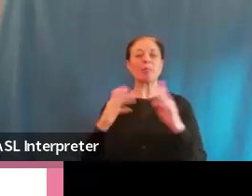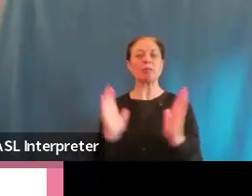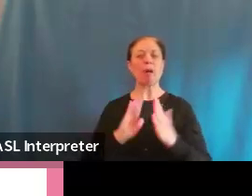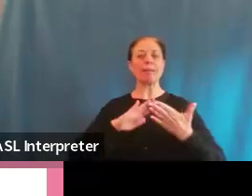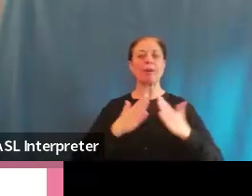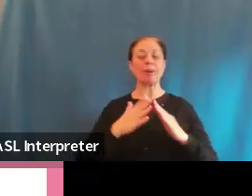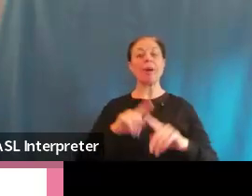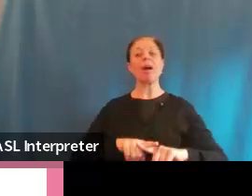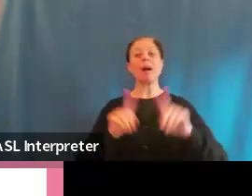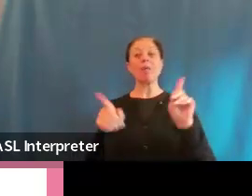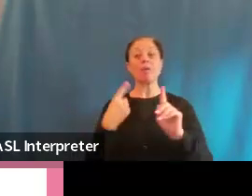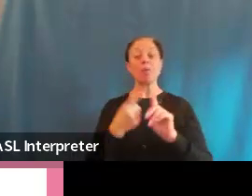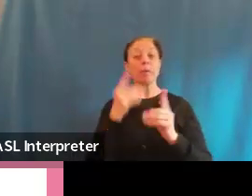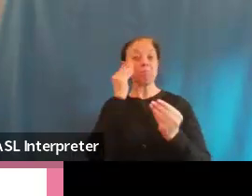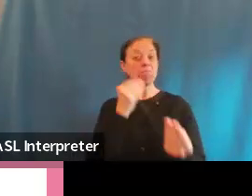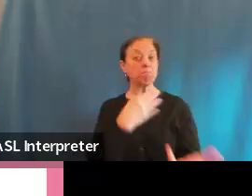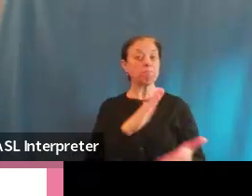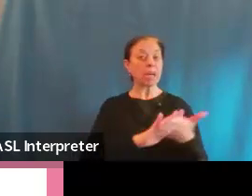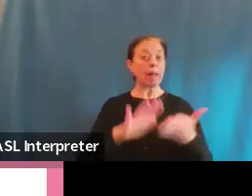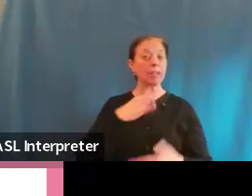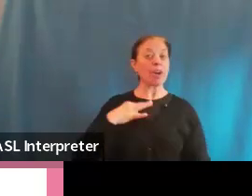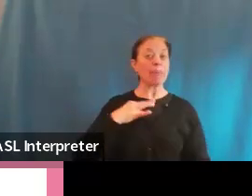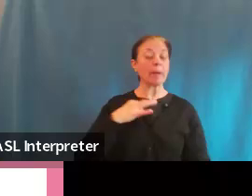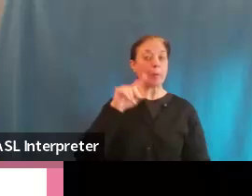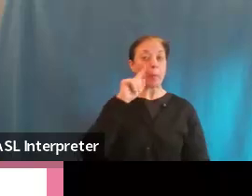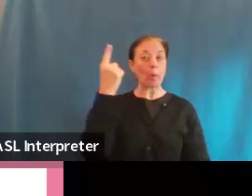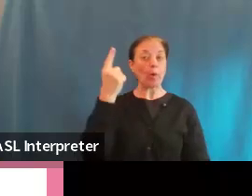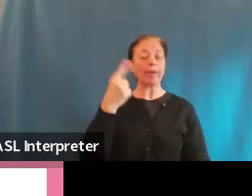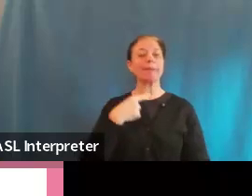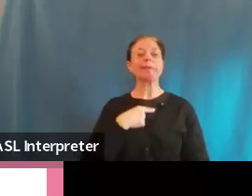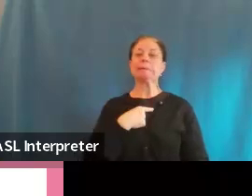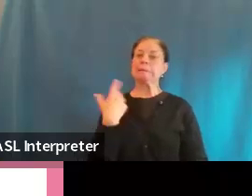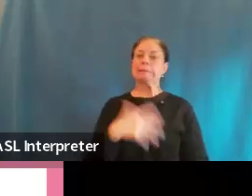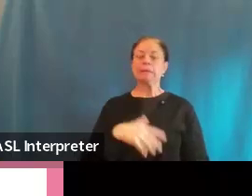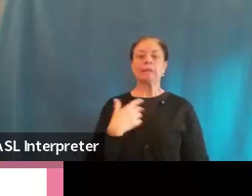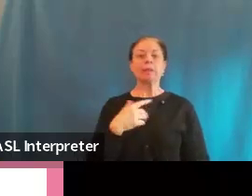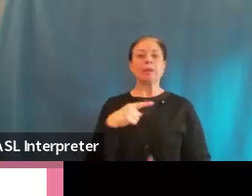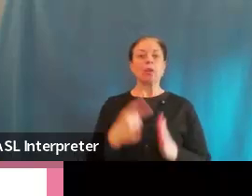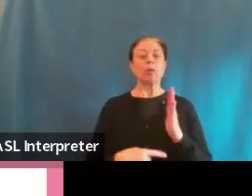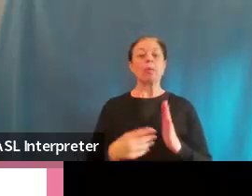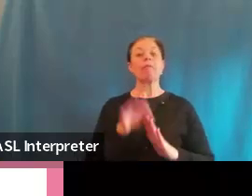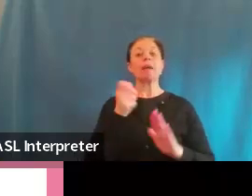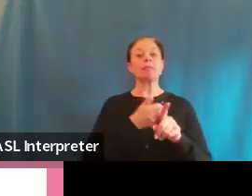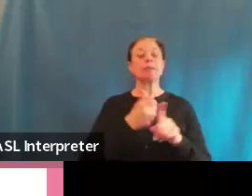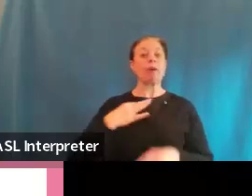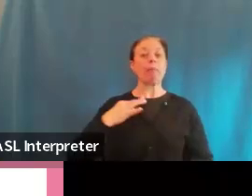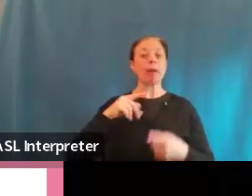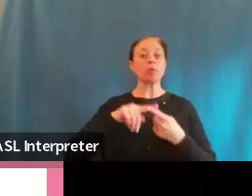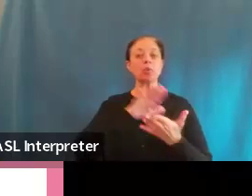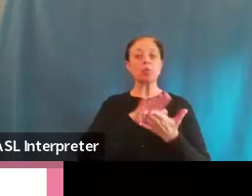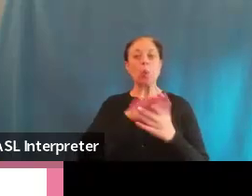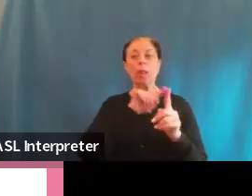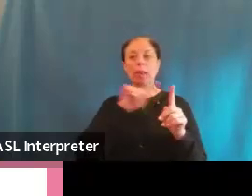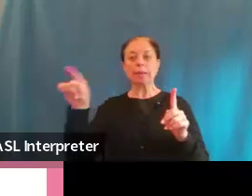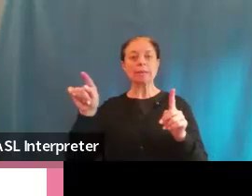town. However, when he's told his college application is boring, he's thrown for an utter loop. He finds himself applying to his school's Miss